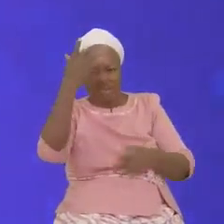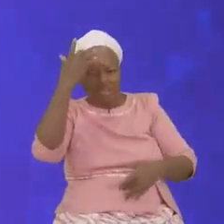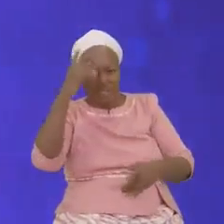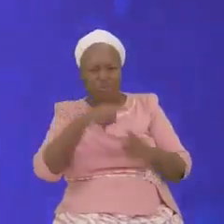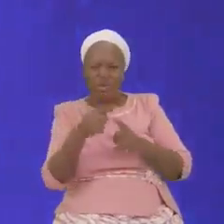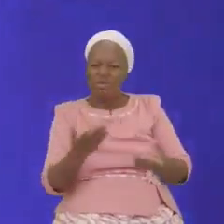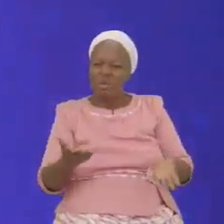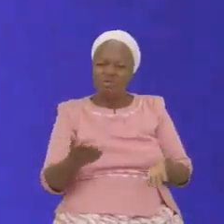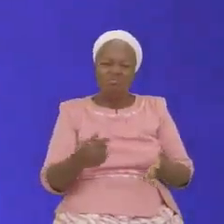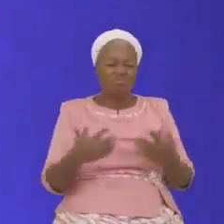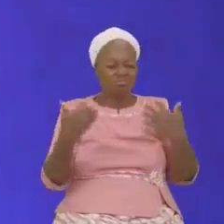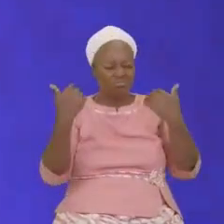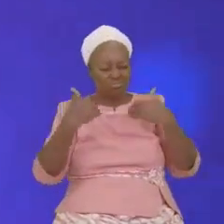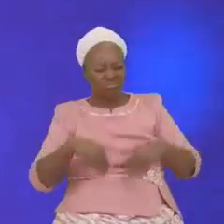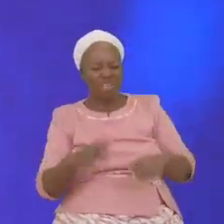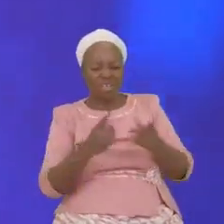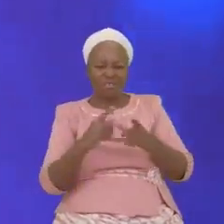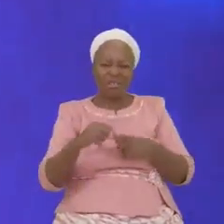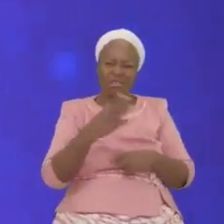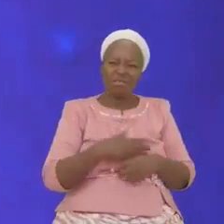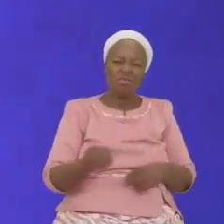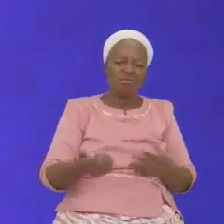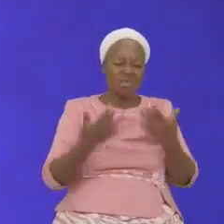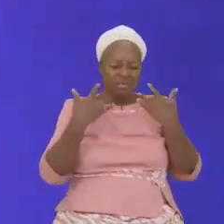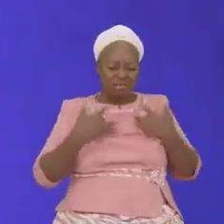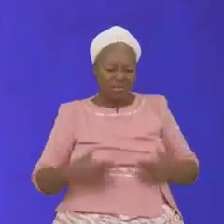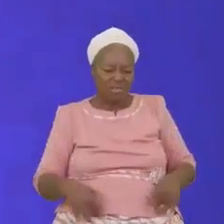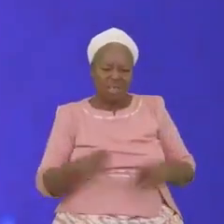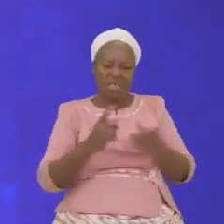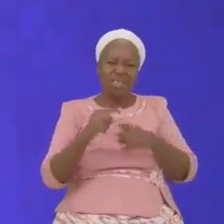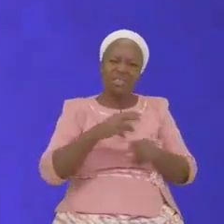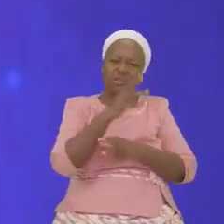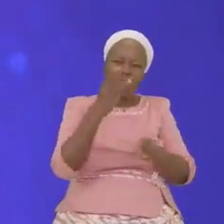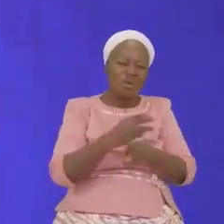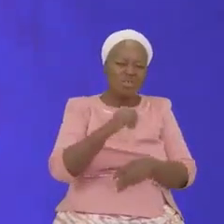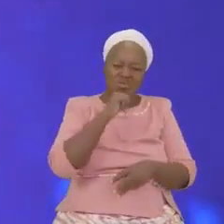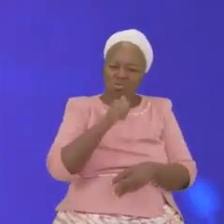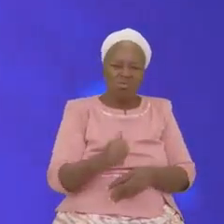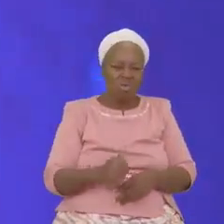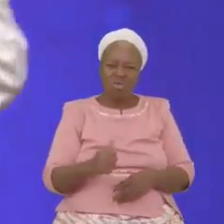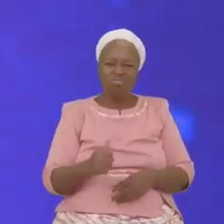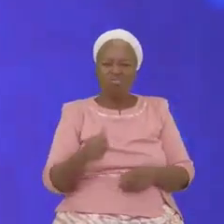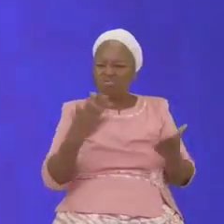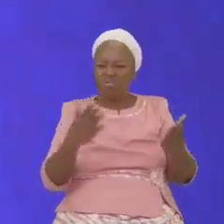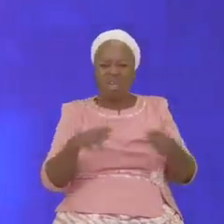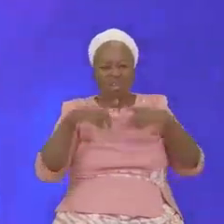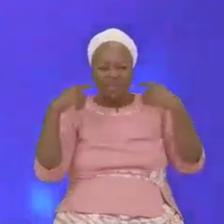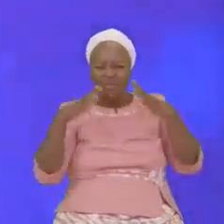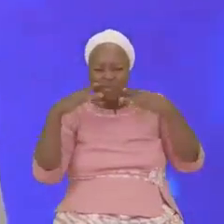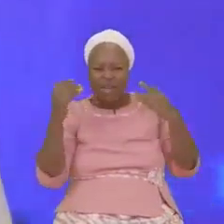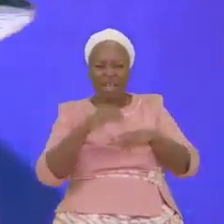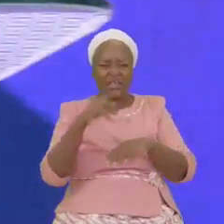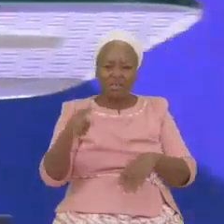are down, when you are shattered, when the world is not serving you right, and when